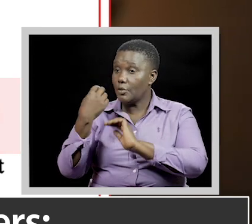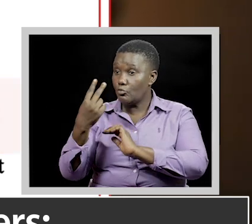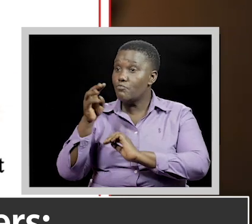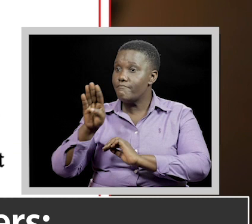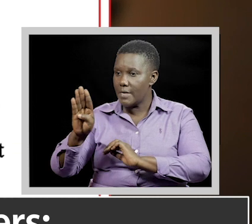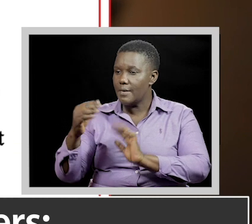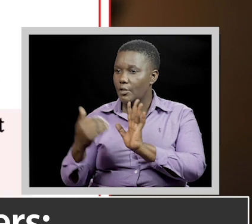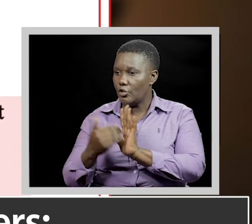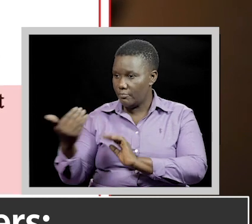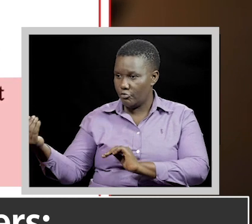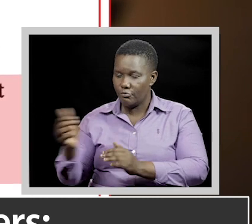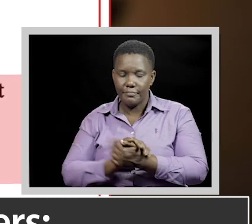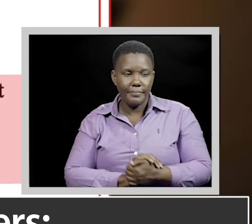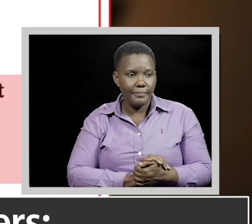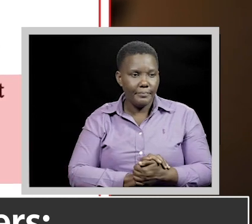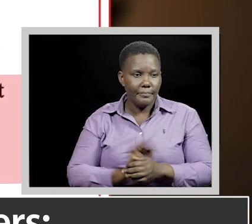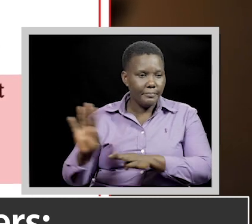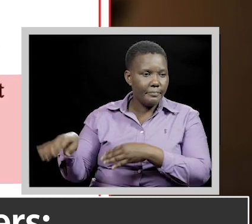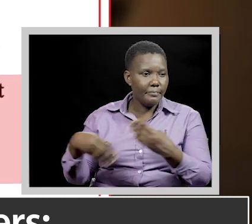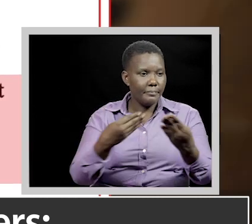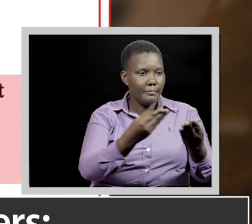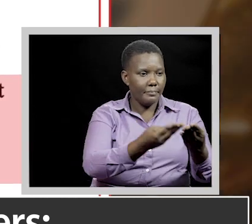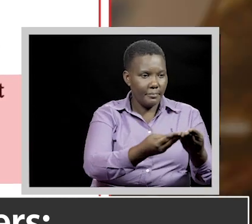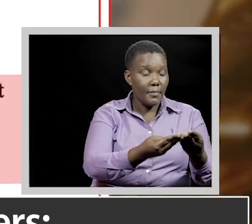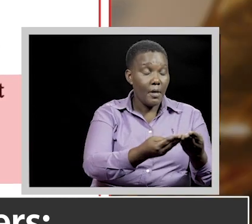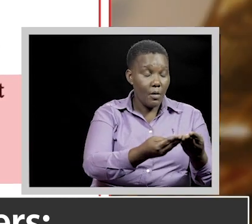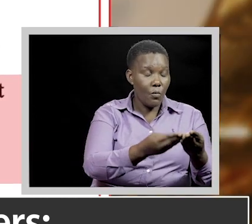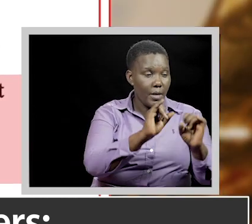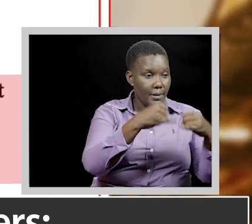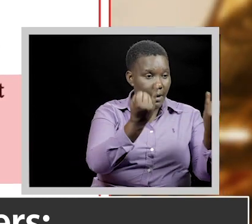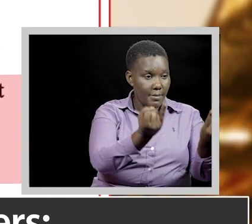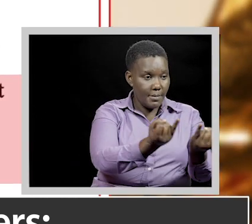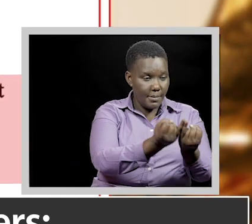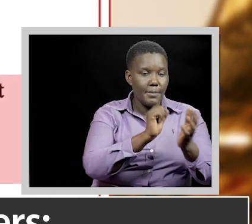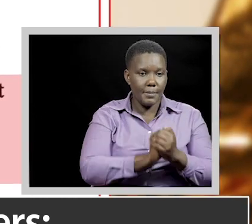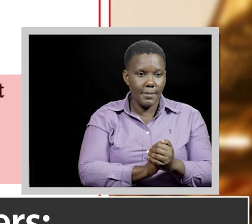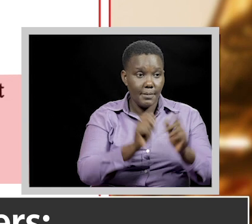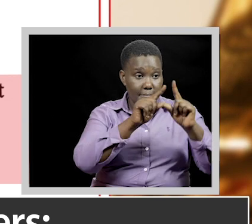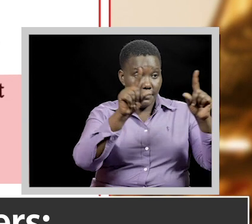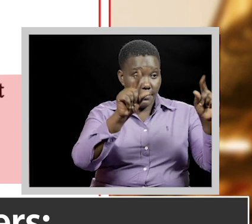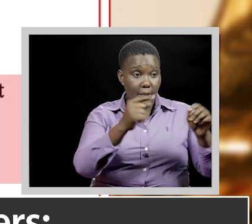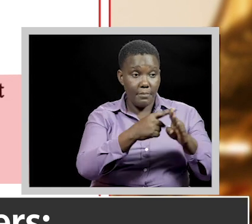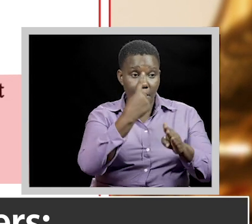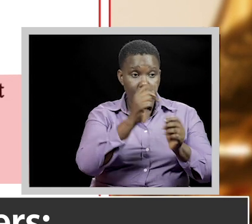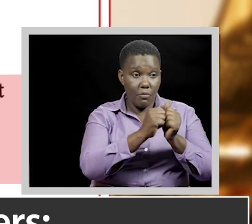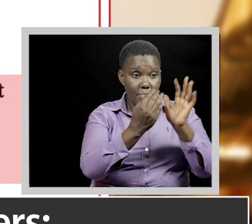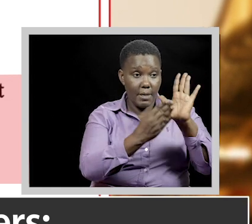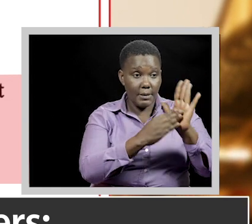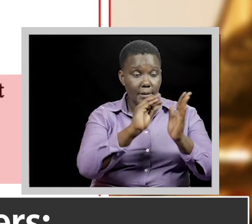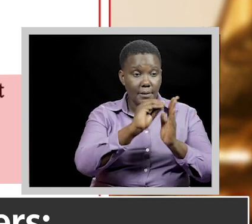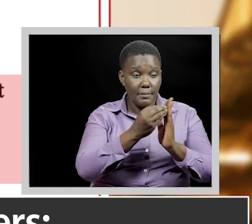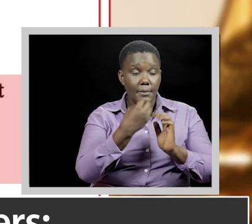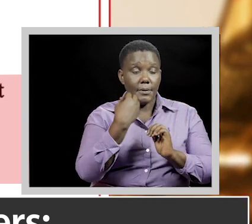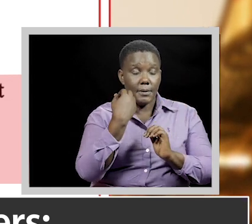Act. Handing over to a fit person or institution, section 119,